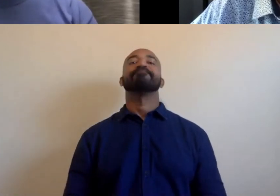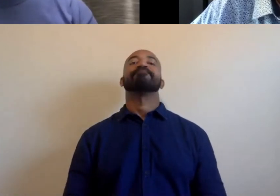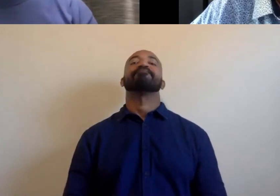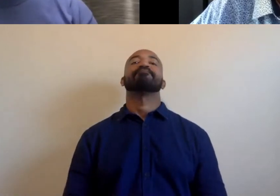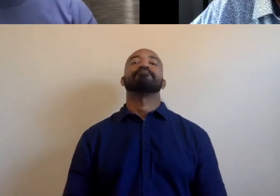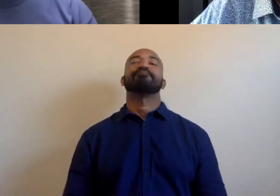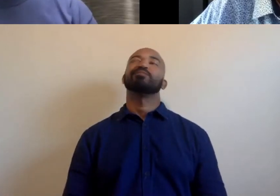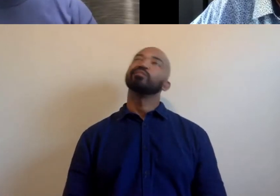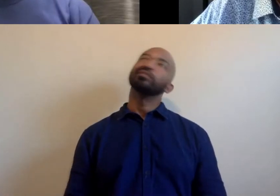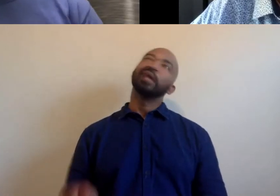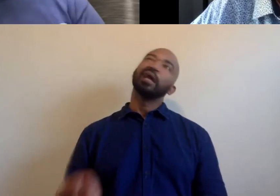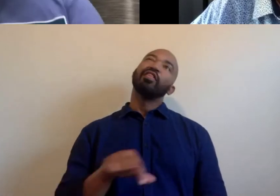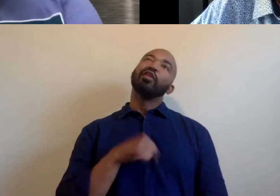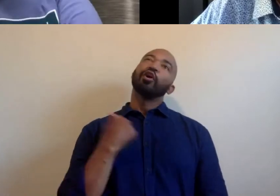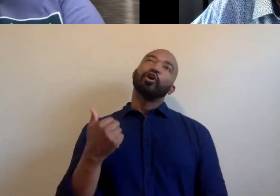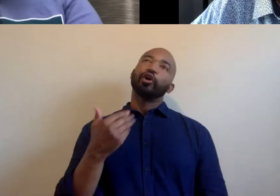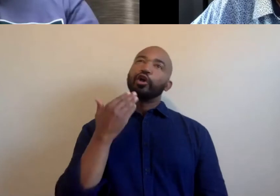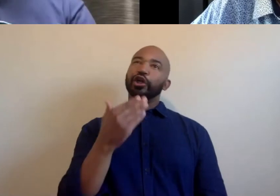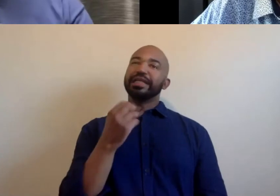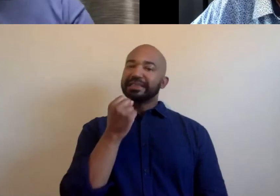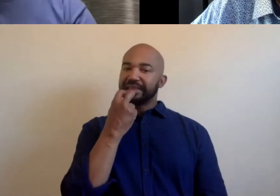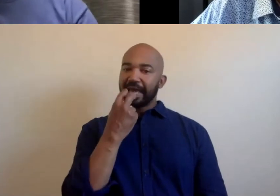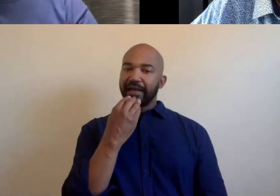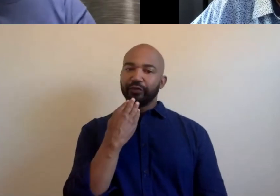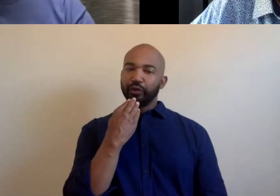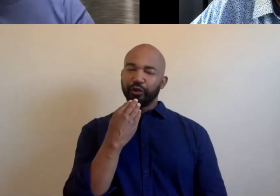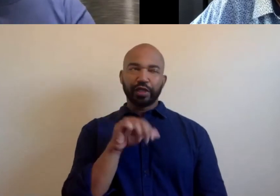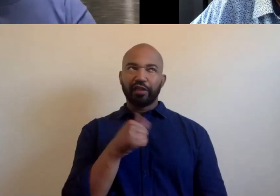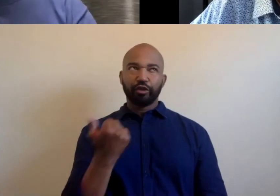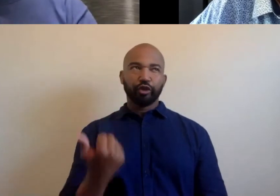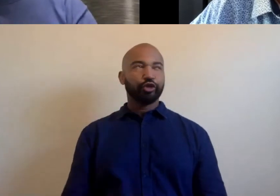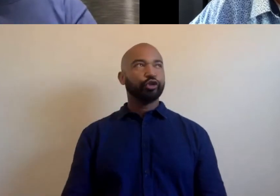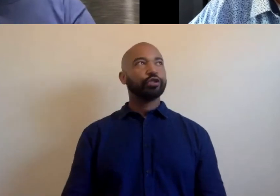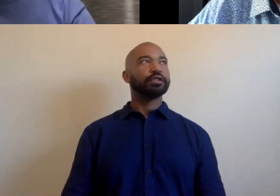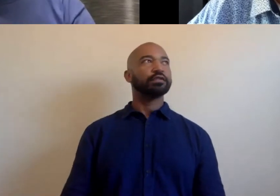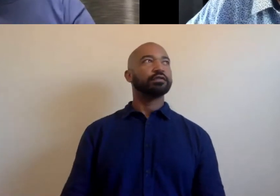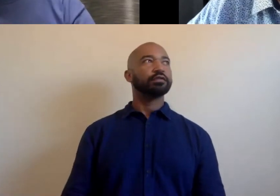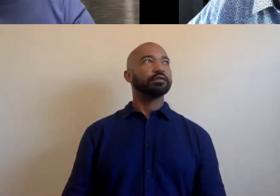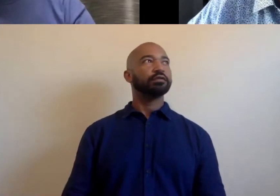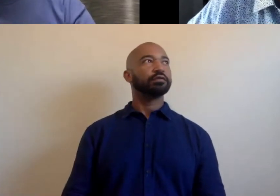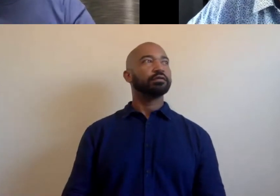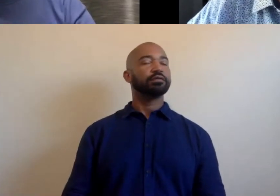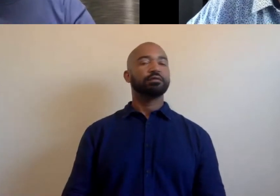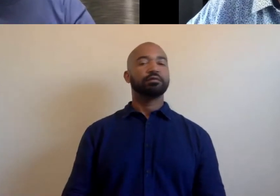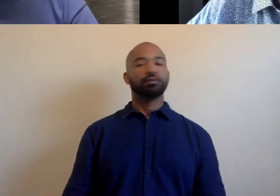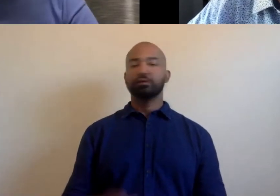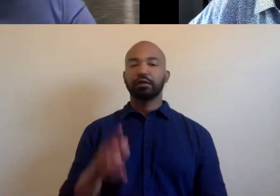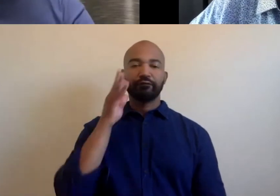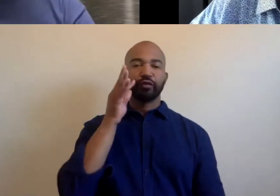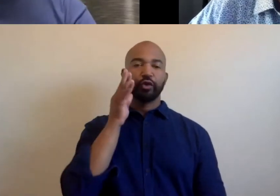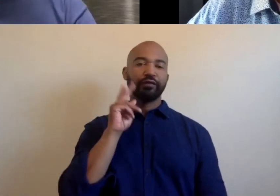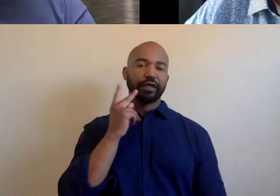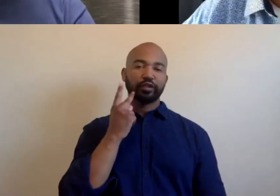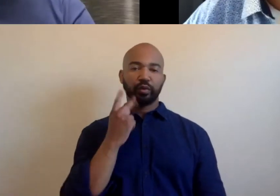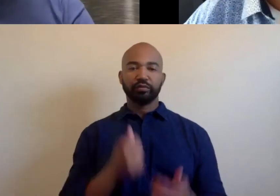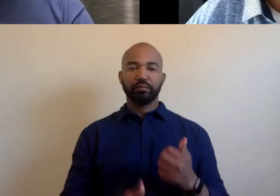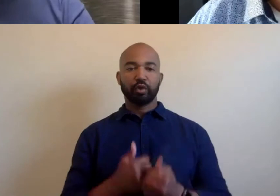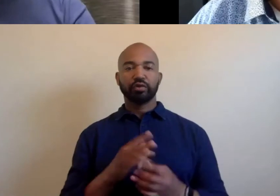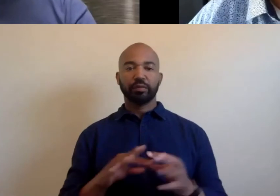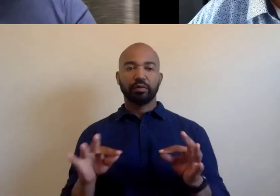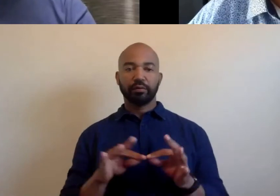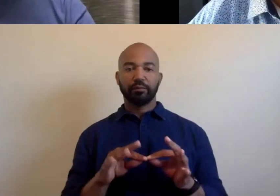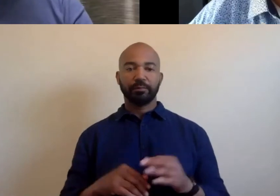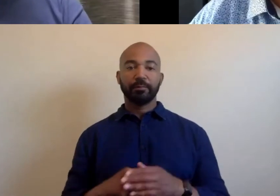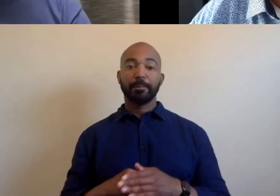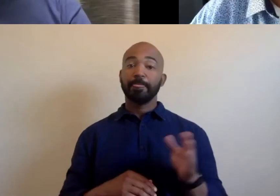Others good snacky foods. I mean, fruits and Like, veggies are always going to be the important thing. and Yeah, the go key ahead. is about like not